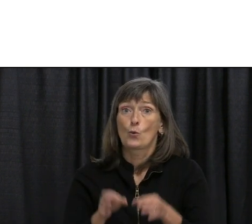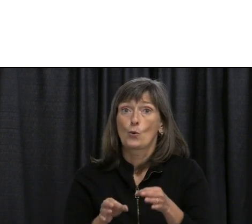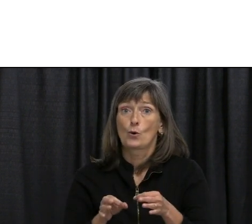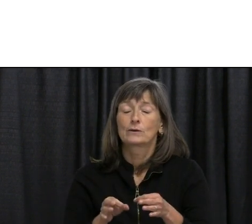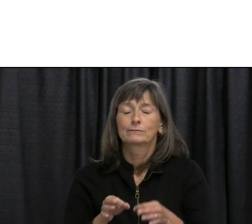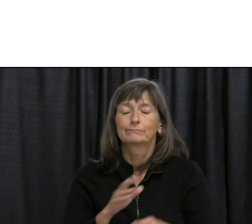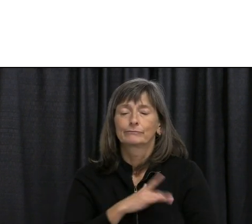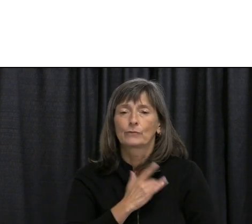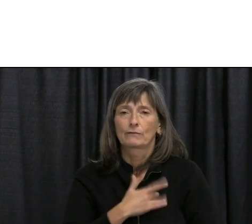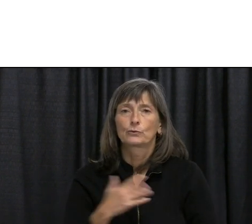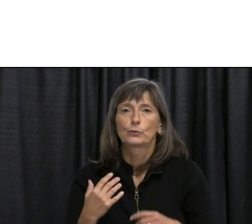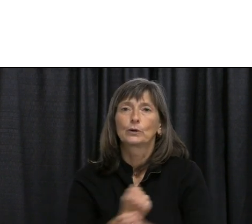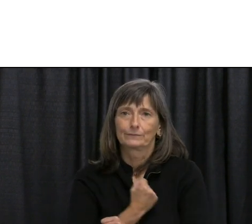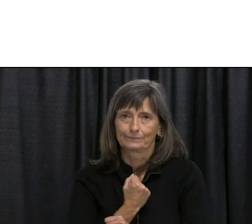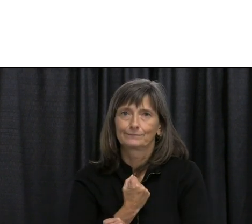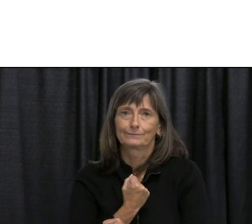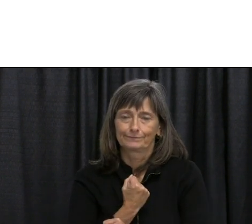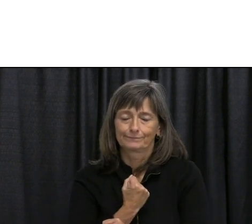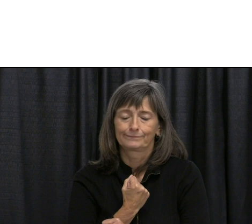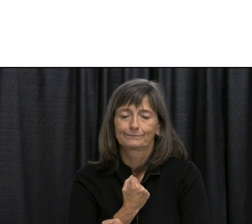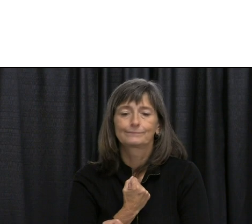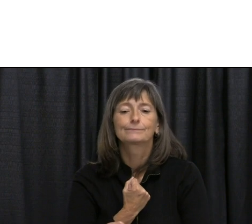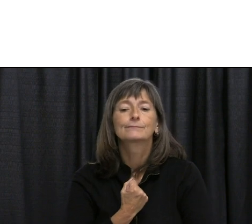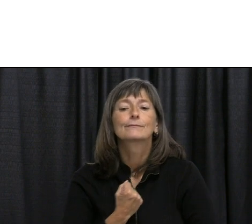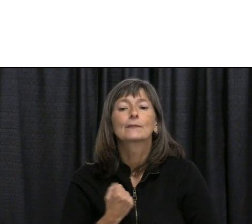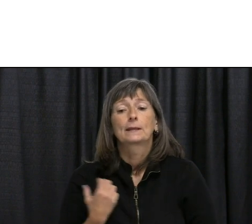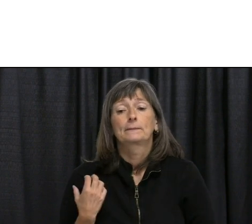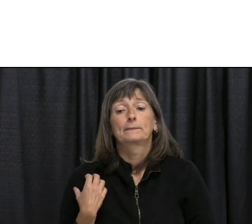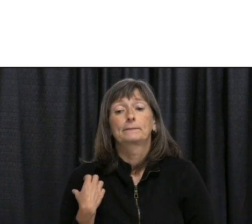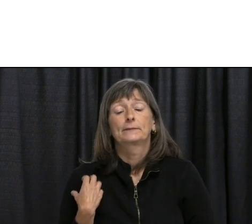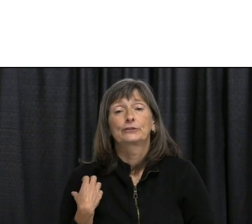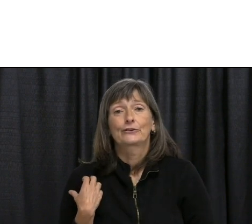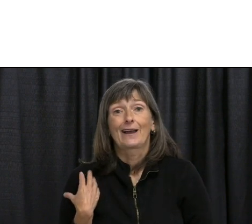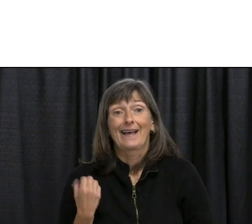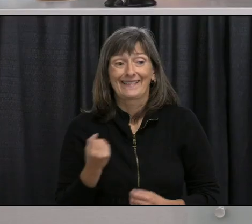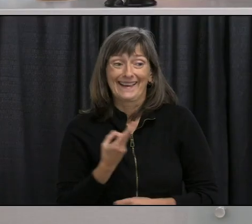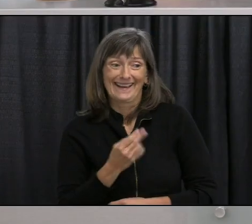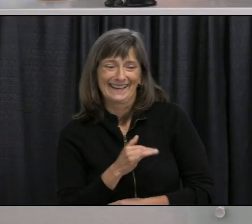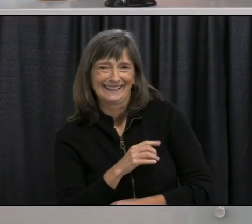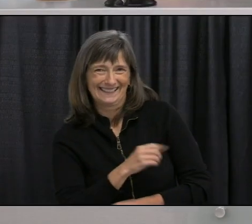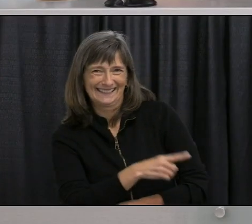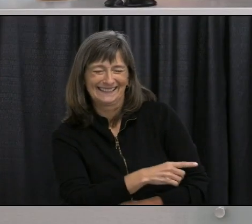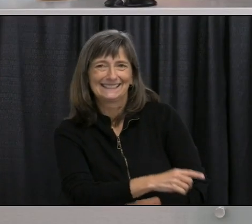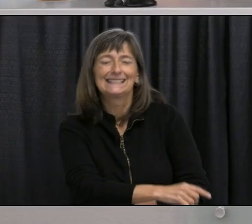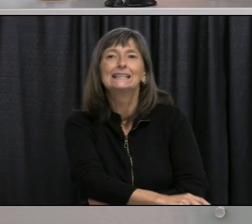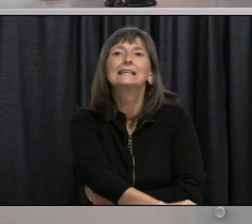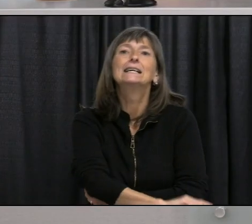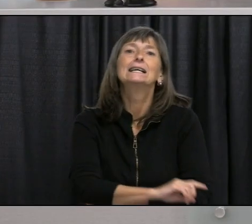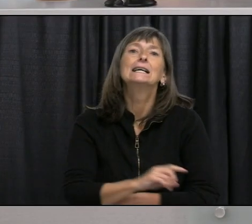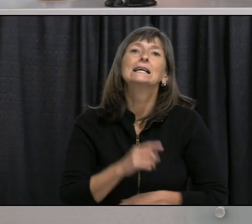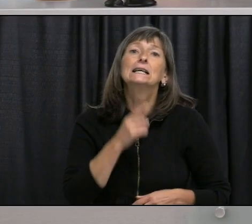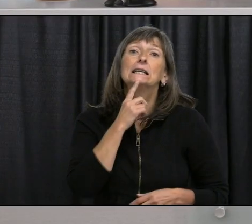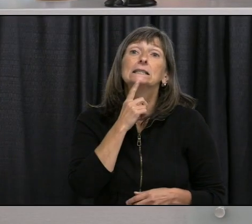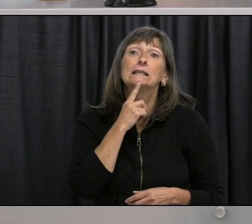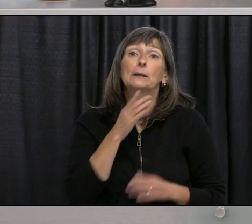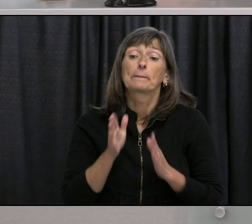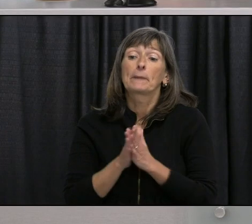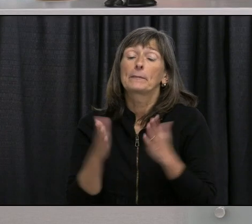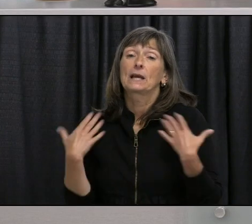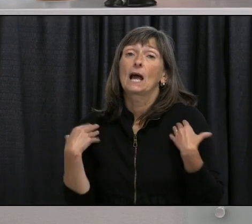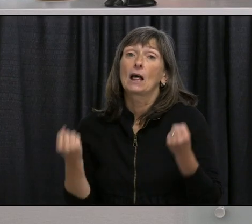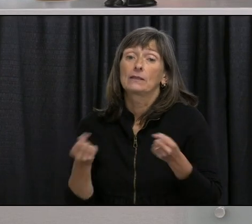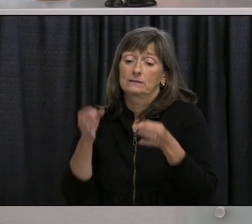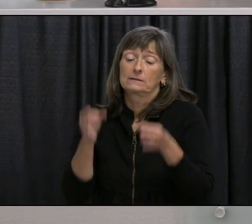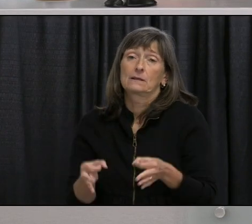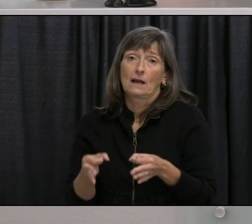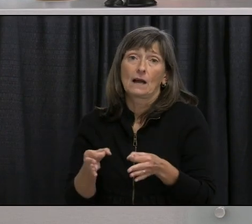the province. And Minister of Health, John Hagee, beside you, noted that in the scrum afterwards that it would be up to public health to determine how